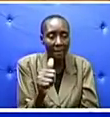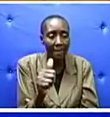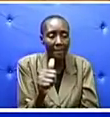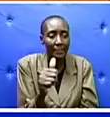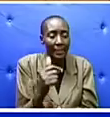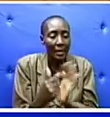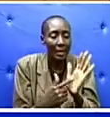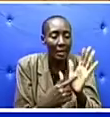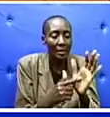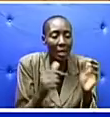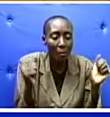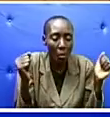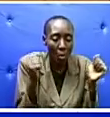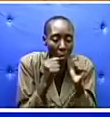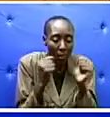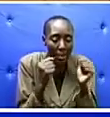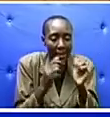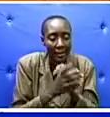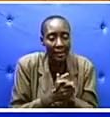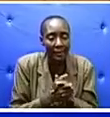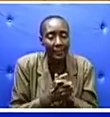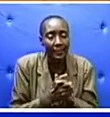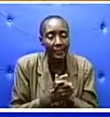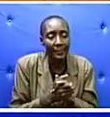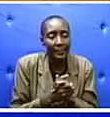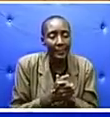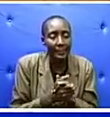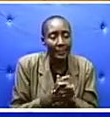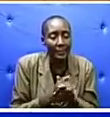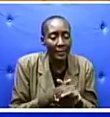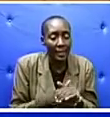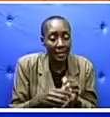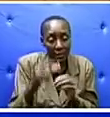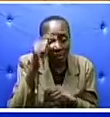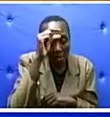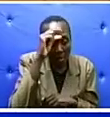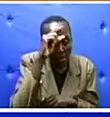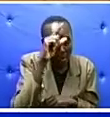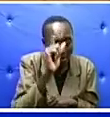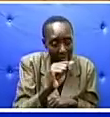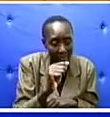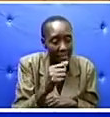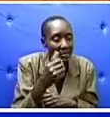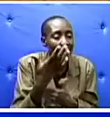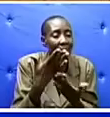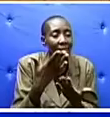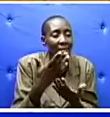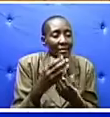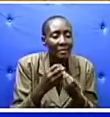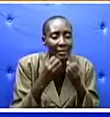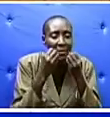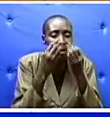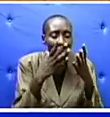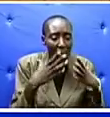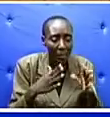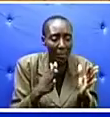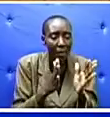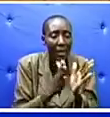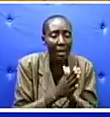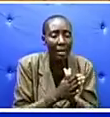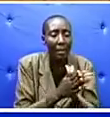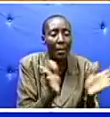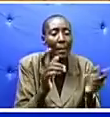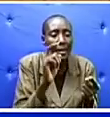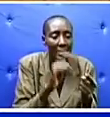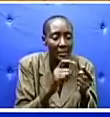like malaria and other things. So when the government needs to do sensitization, mass testing, so that now we can